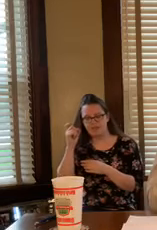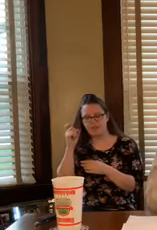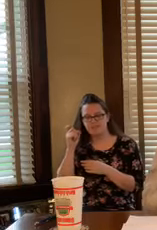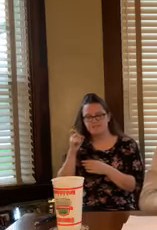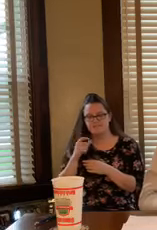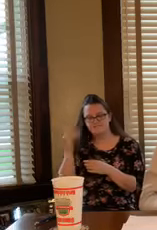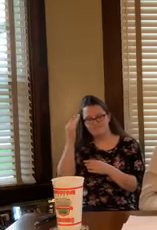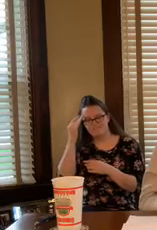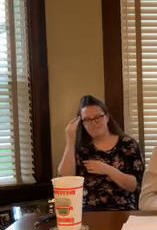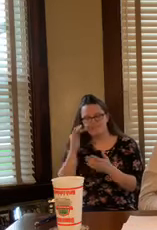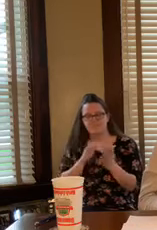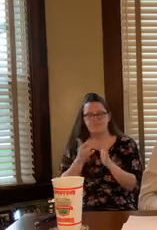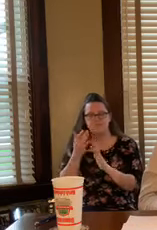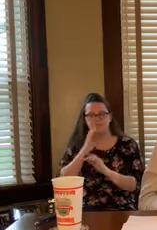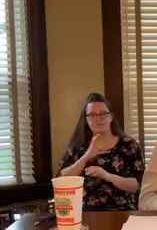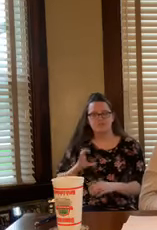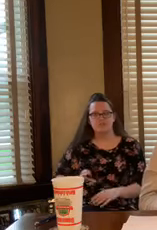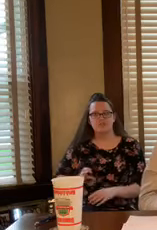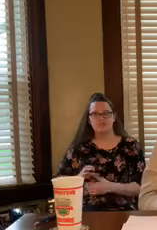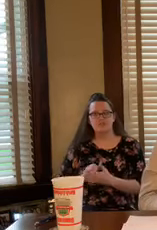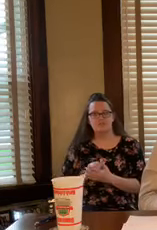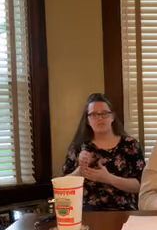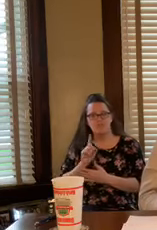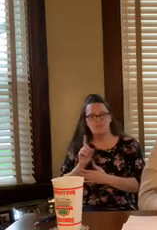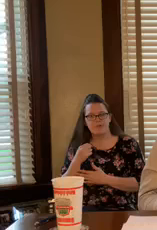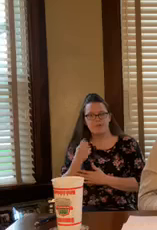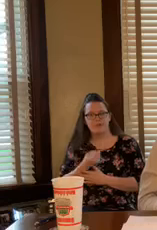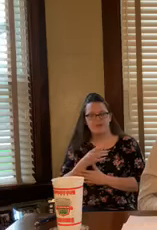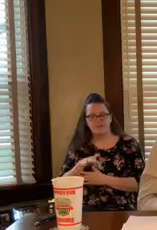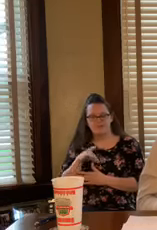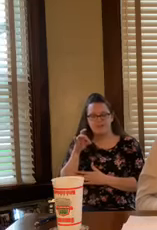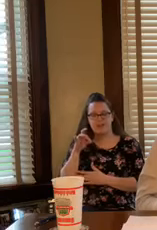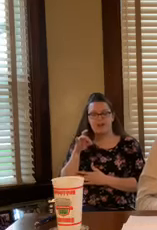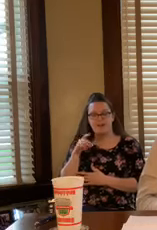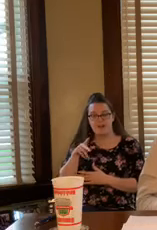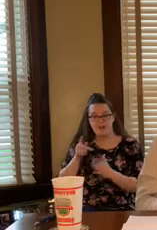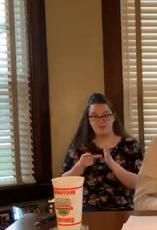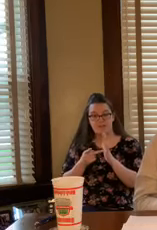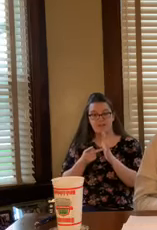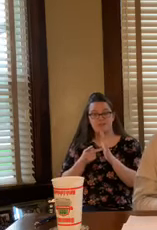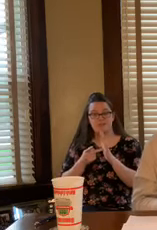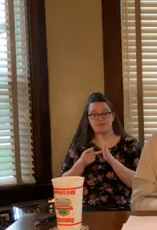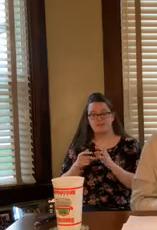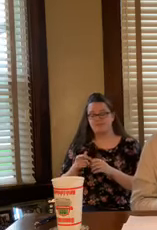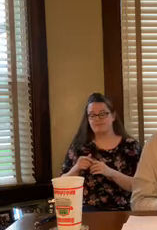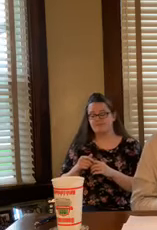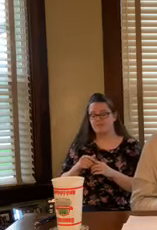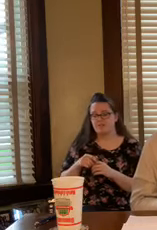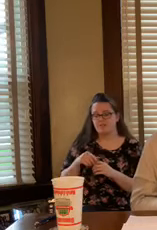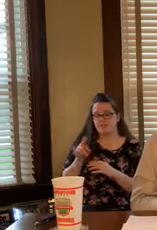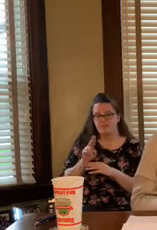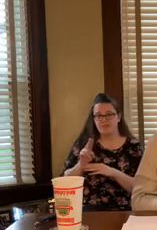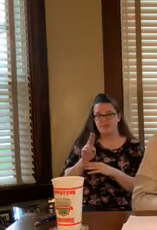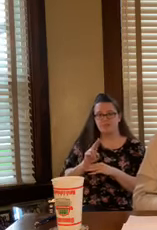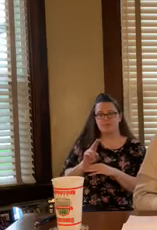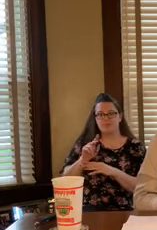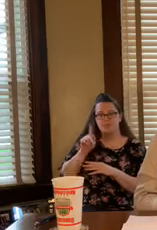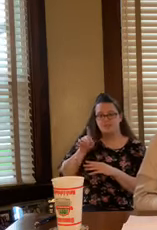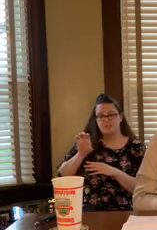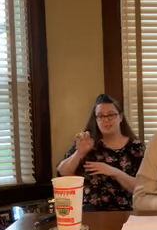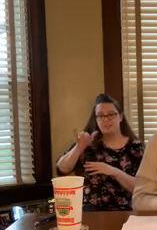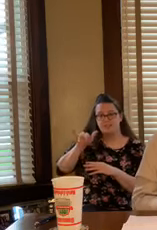was the Christ. Where do we find out that Peter used the keys? I'm going to tell you. Turn with me to Acts chapter